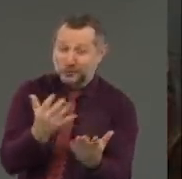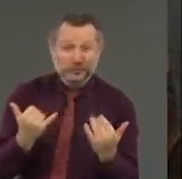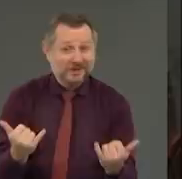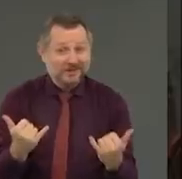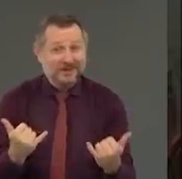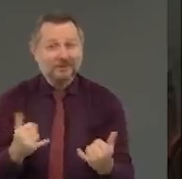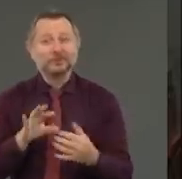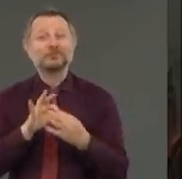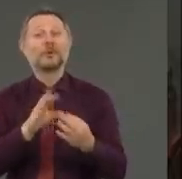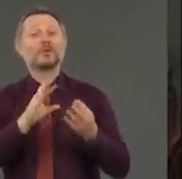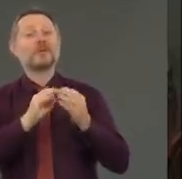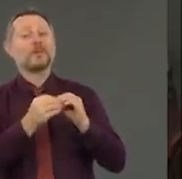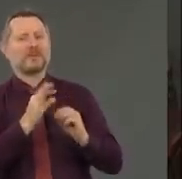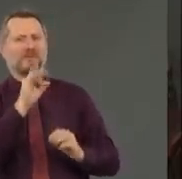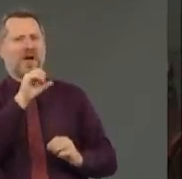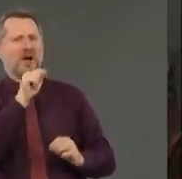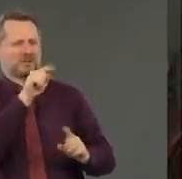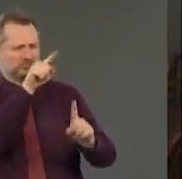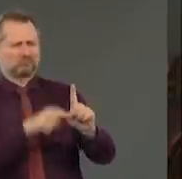Good news on the facts.